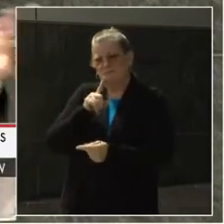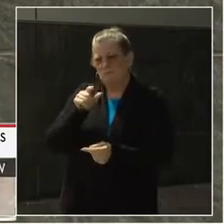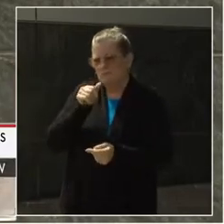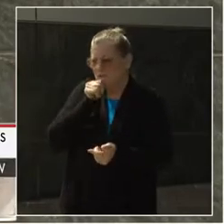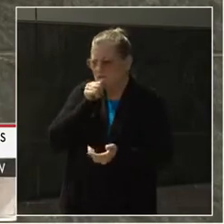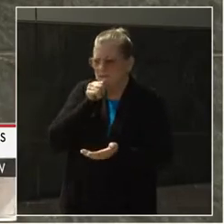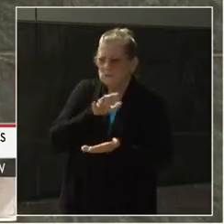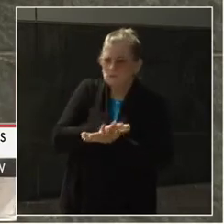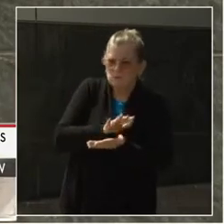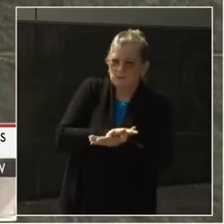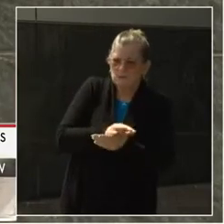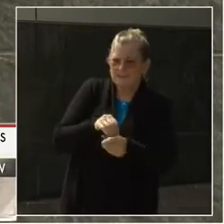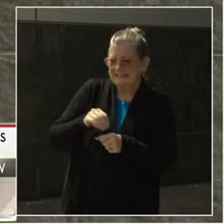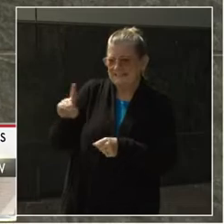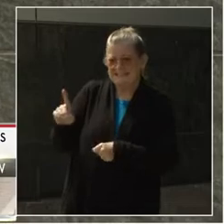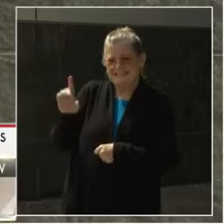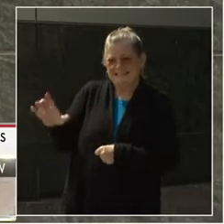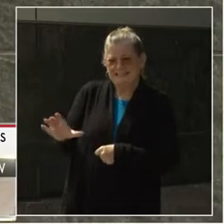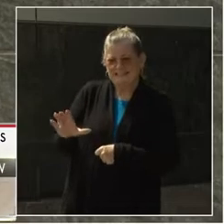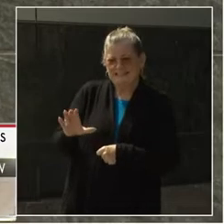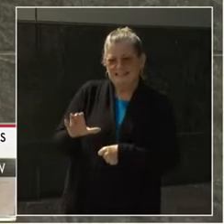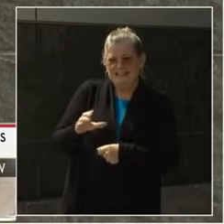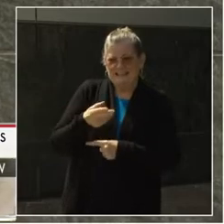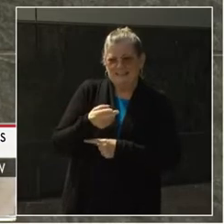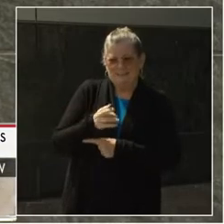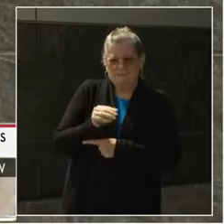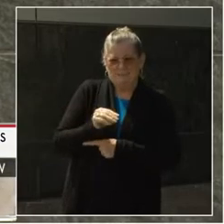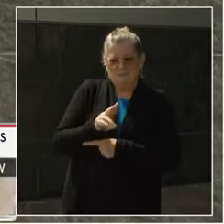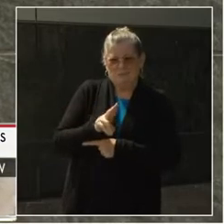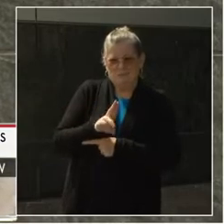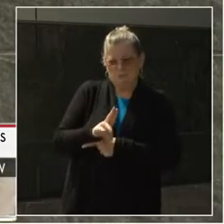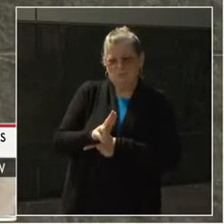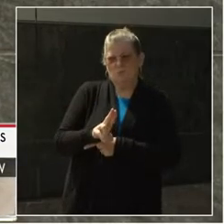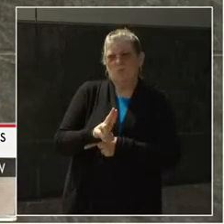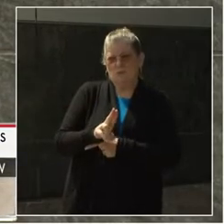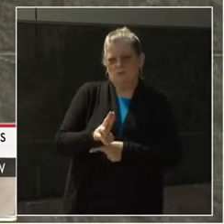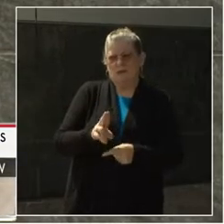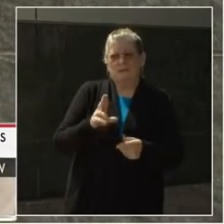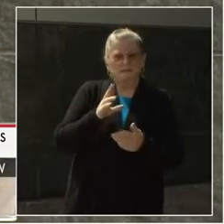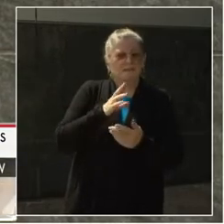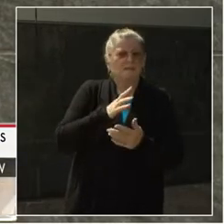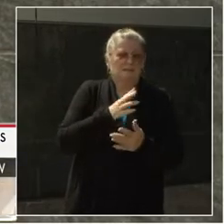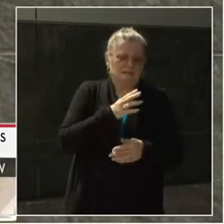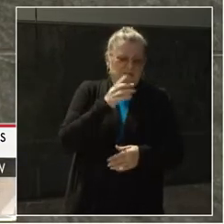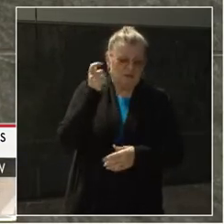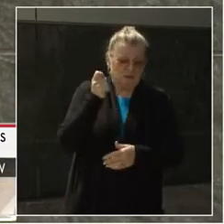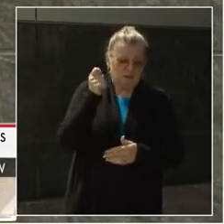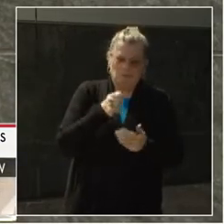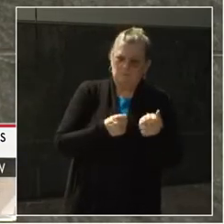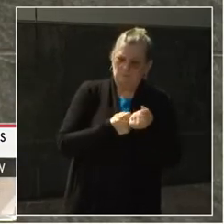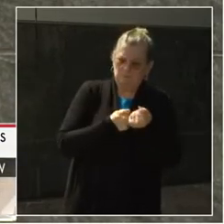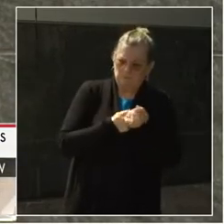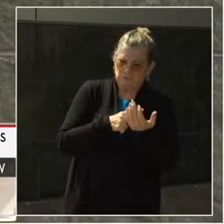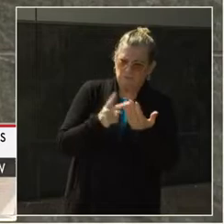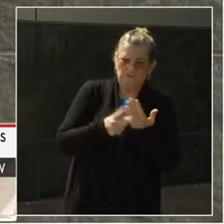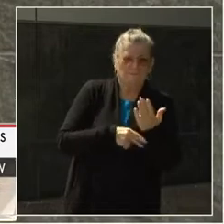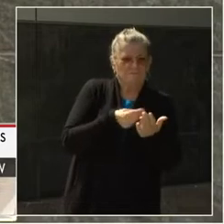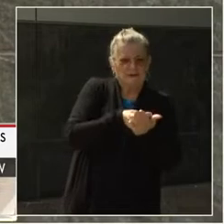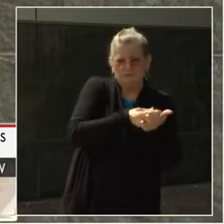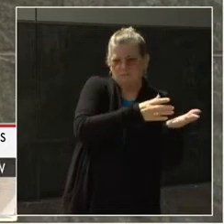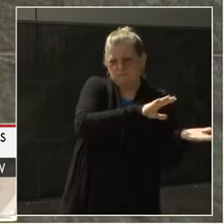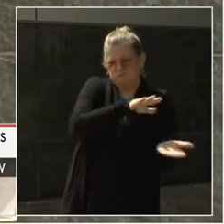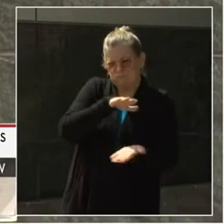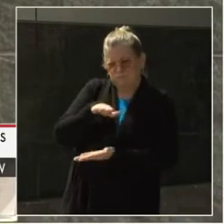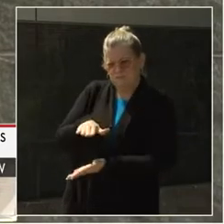Mayor's Scholars Undergraduate Program is a locally funded program, and it provides need-based funding available for DC residents earning